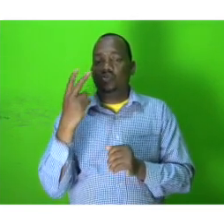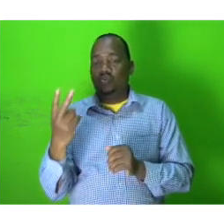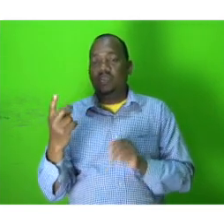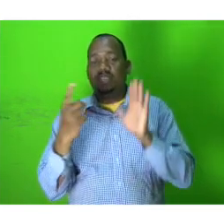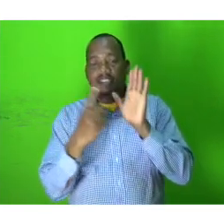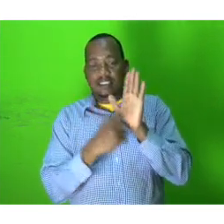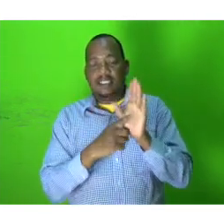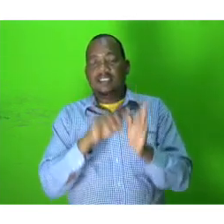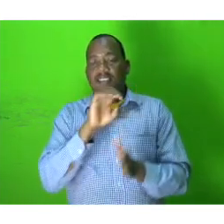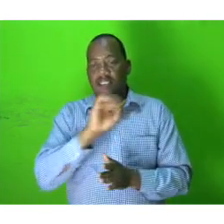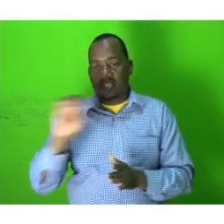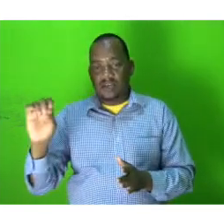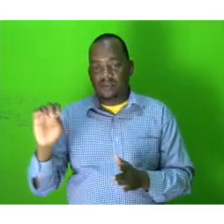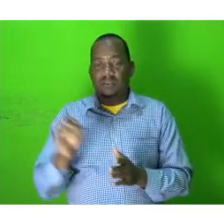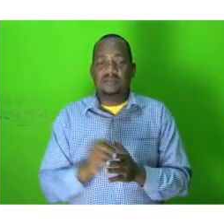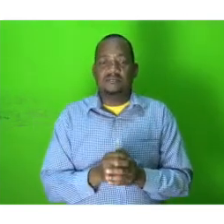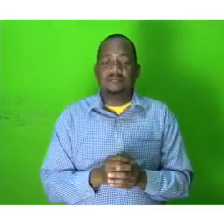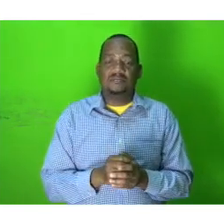Then